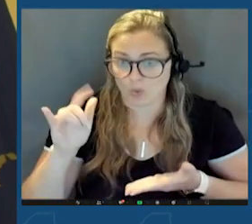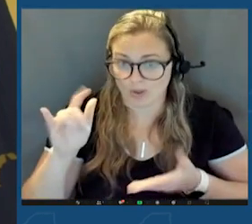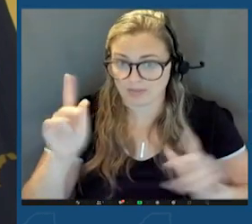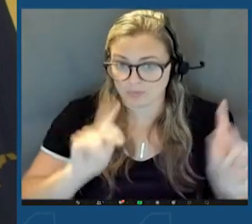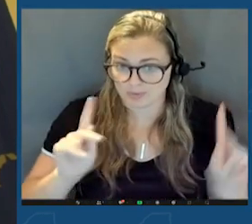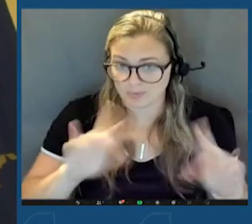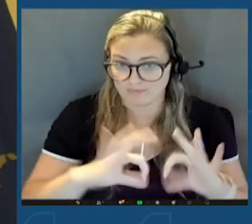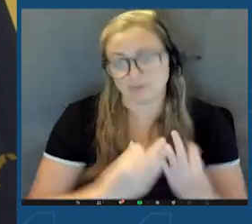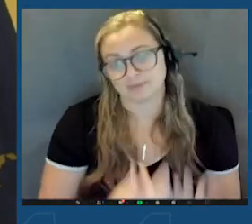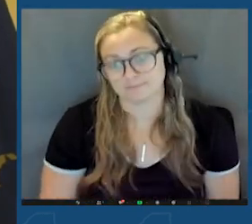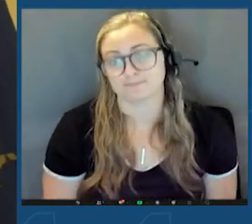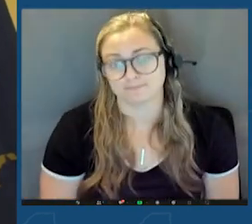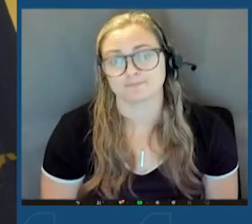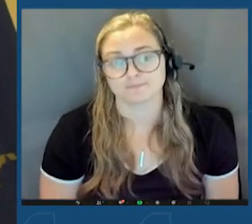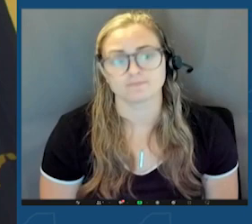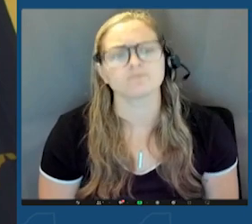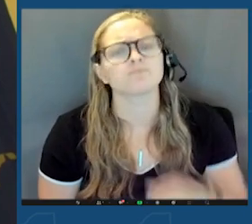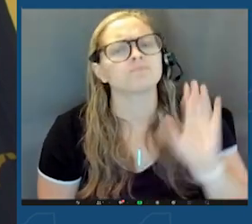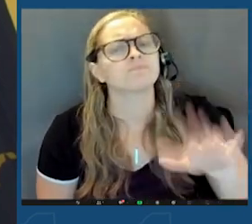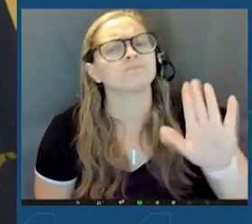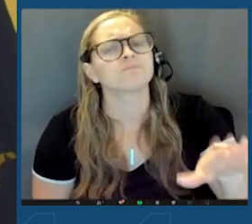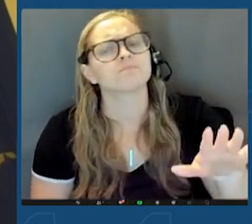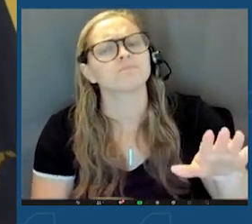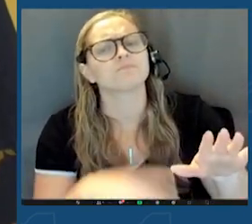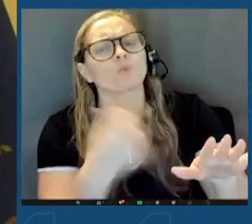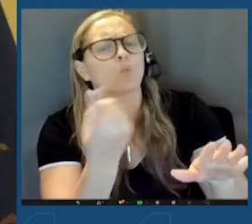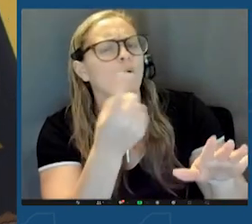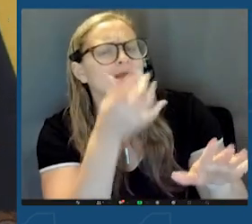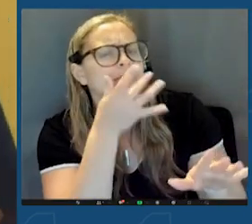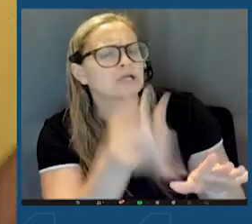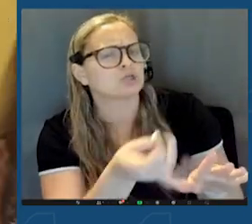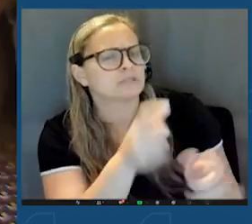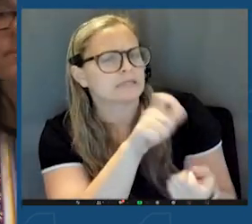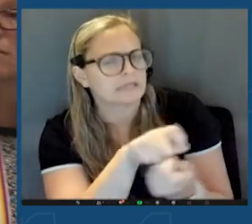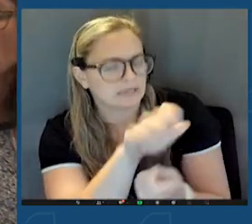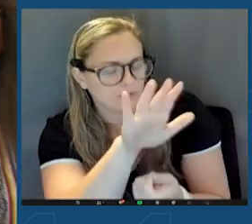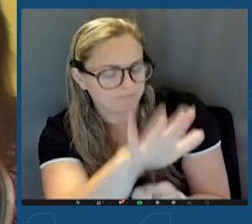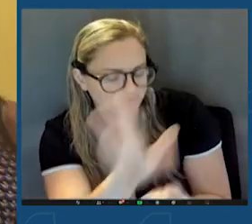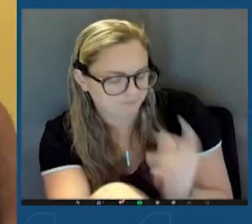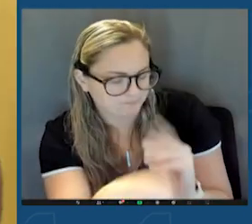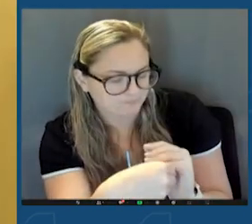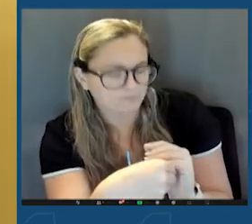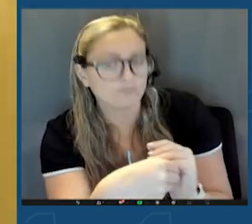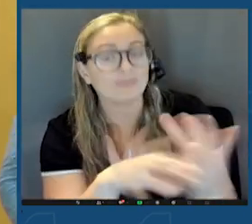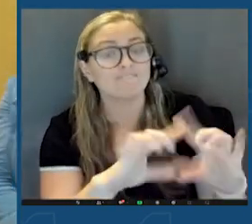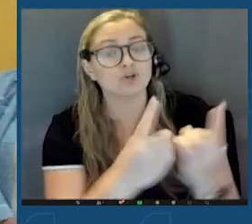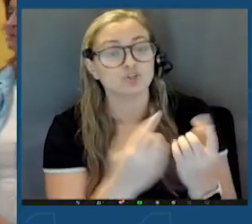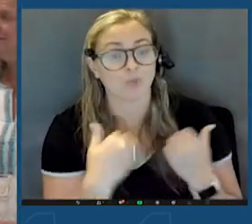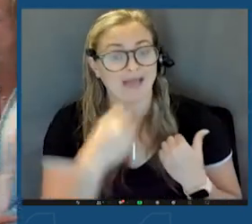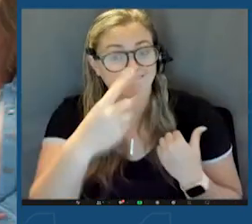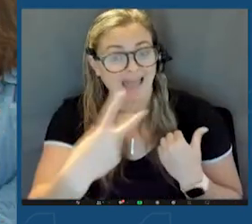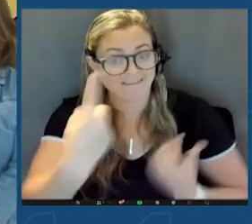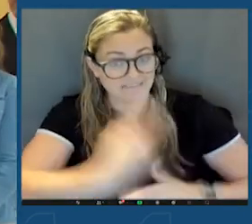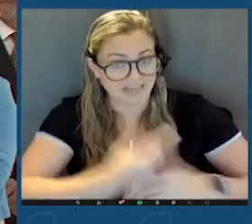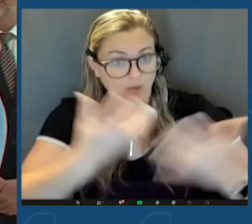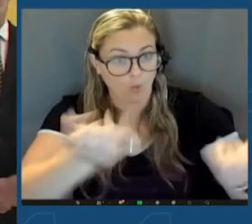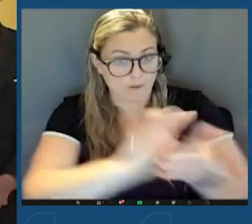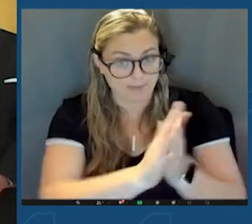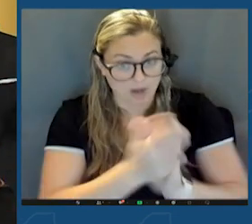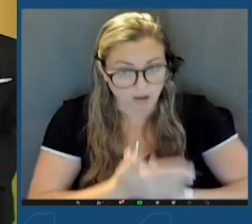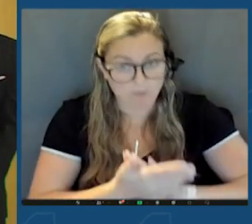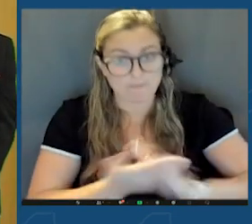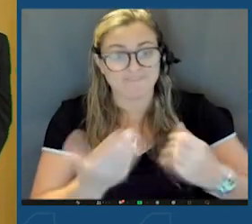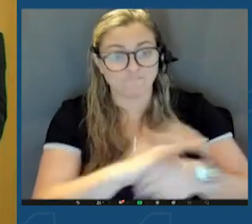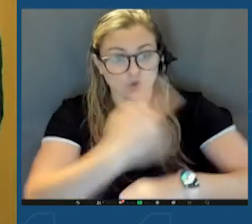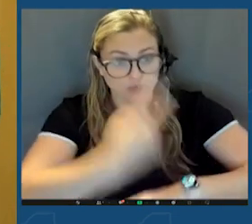families. Can I just add one interesting detail? For those districts that already have half-day that want to go to full-day,